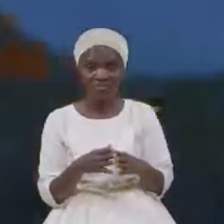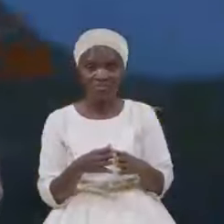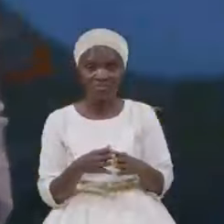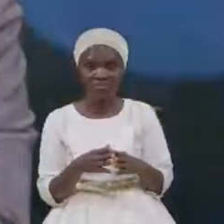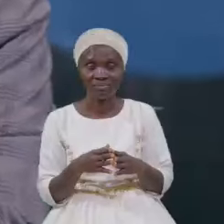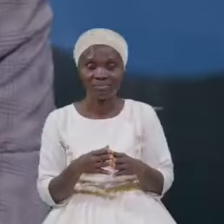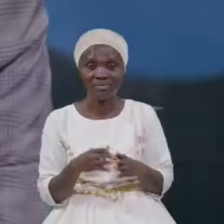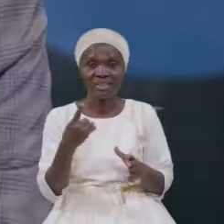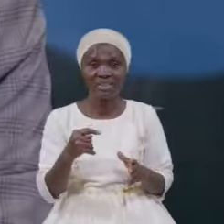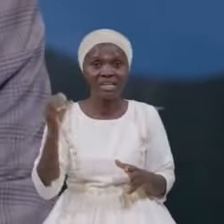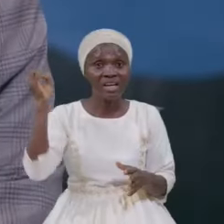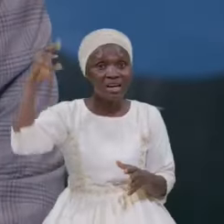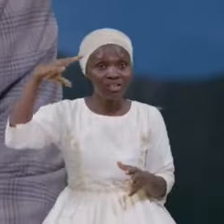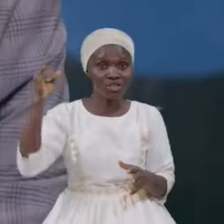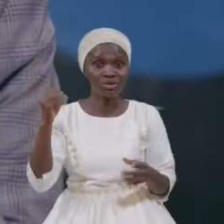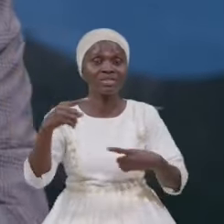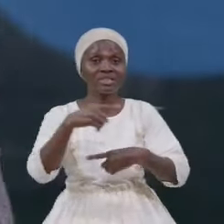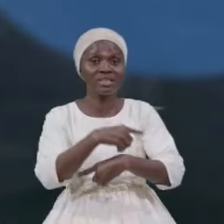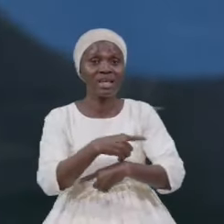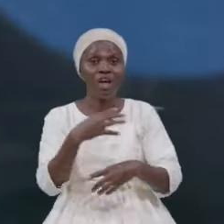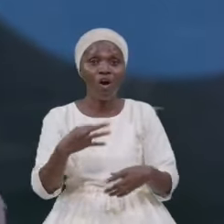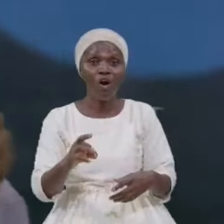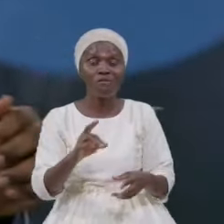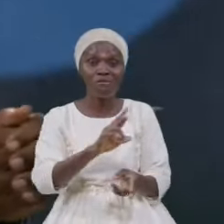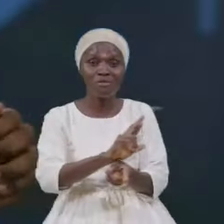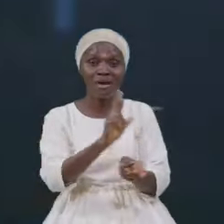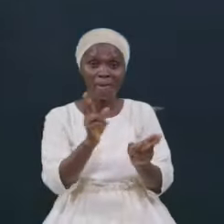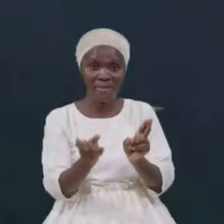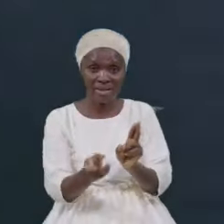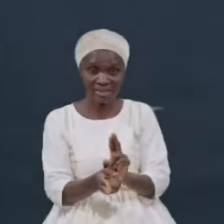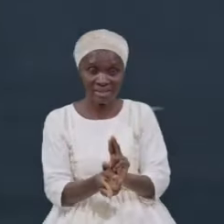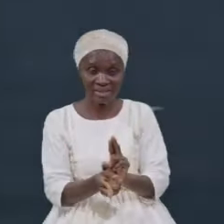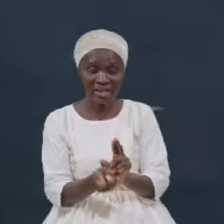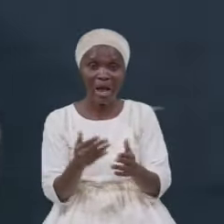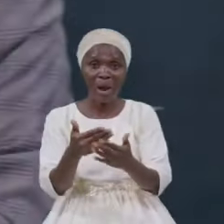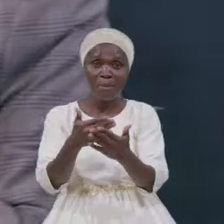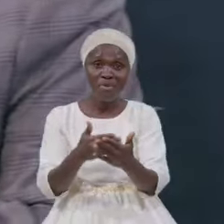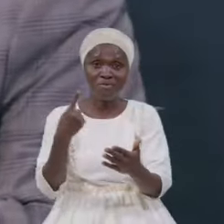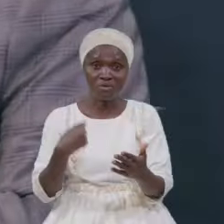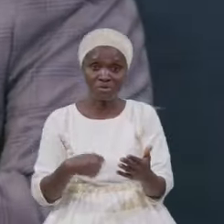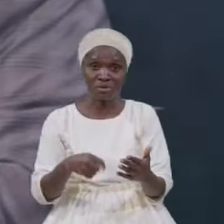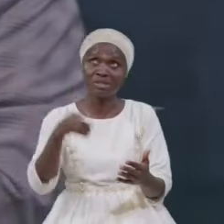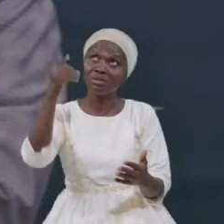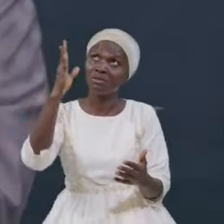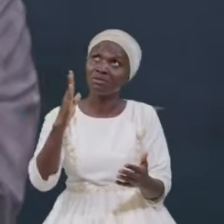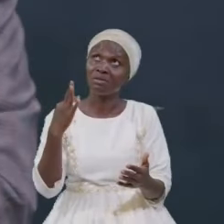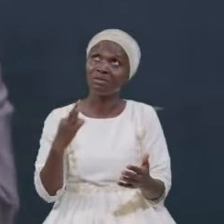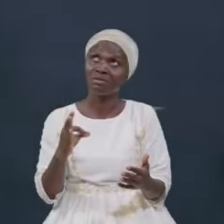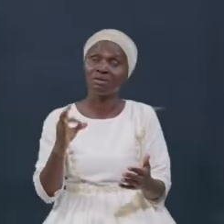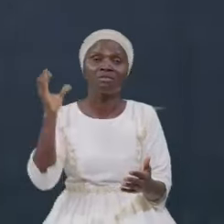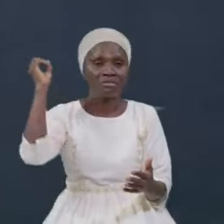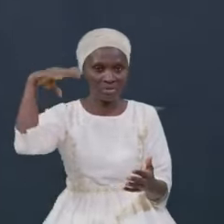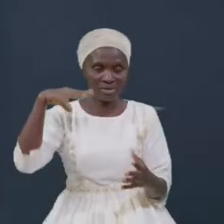of repentance before the God of grace. We're looking at Acts of the Apostles,